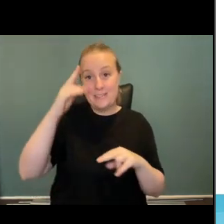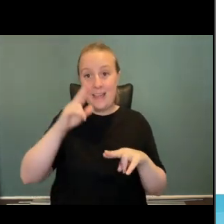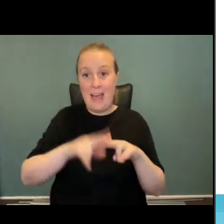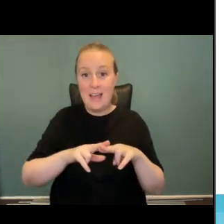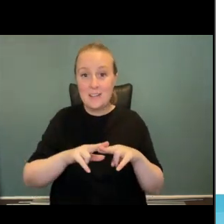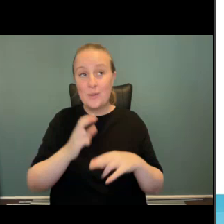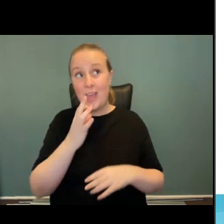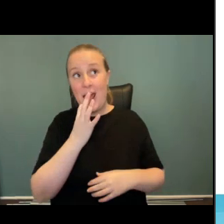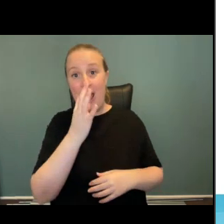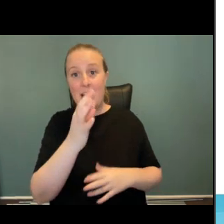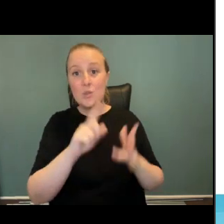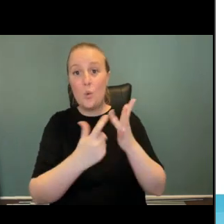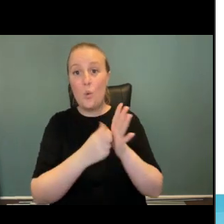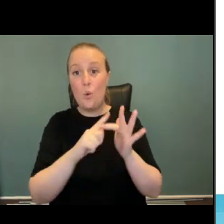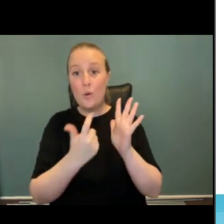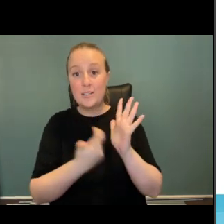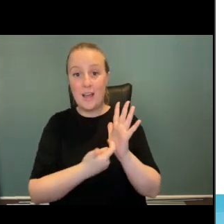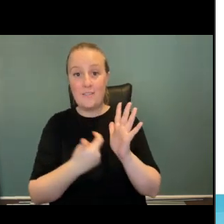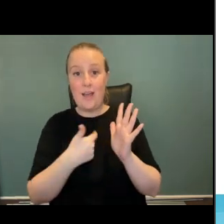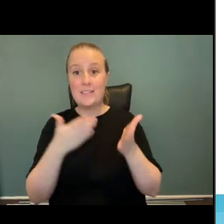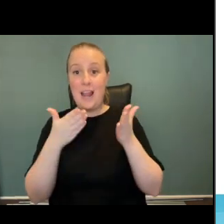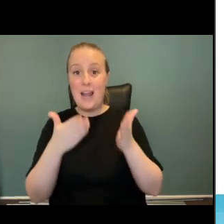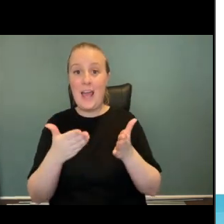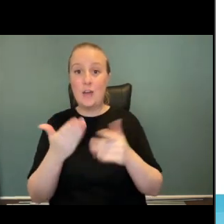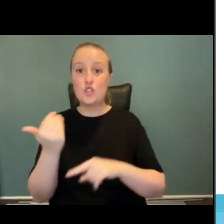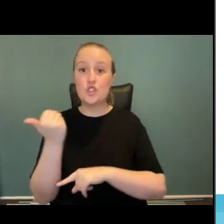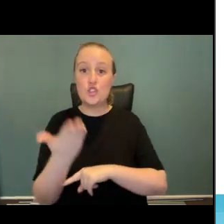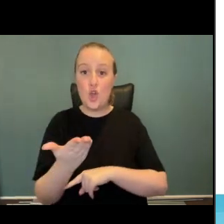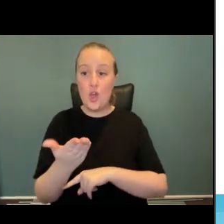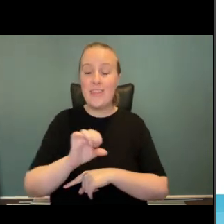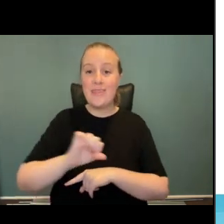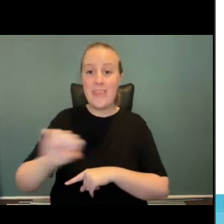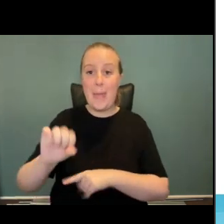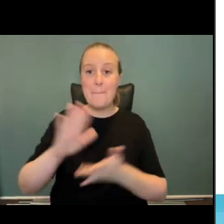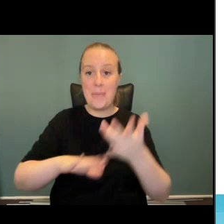that we can serve the parents in that regard. No judgment there. No judgment.